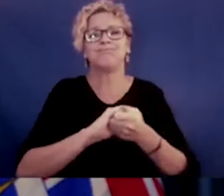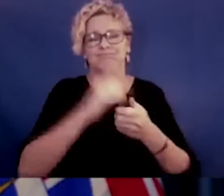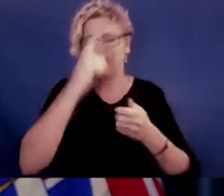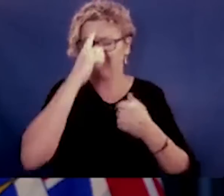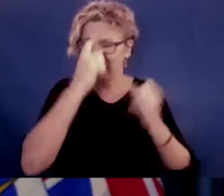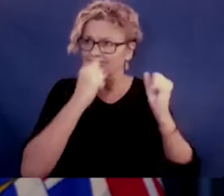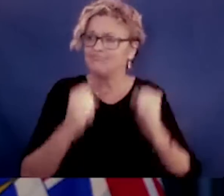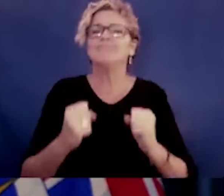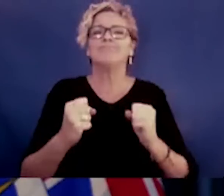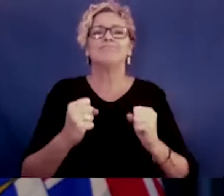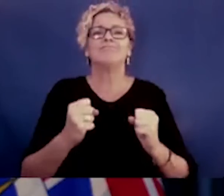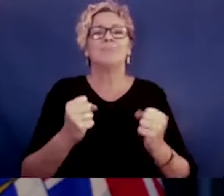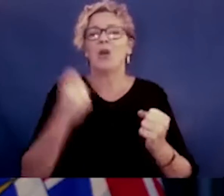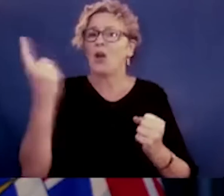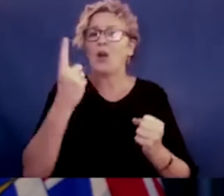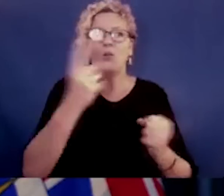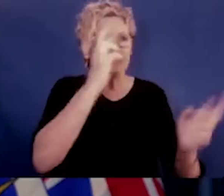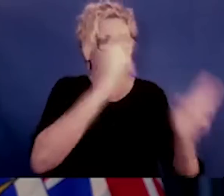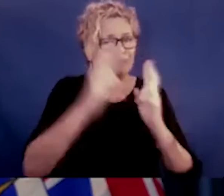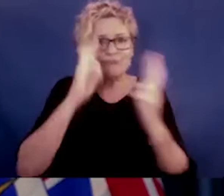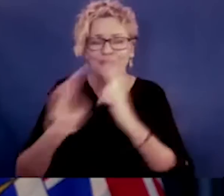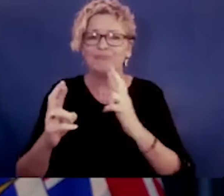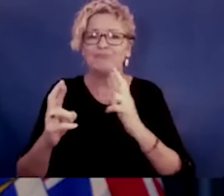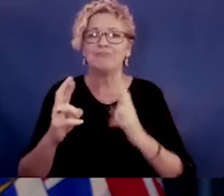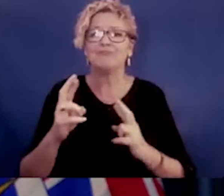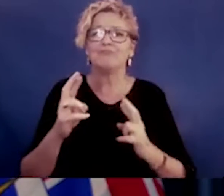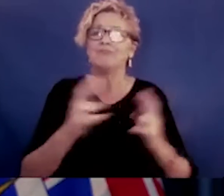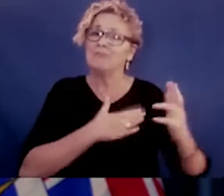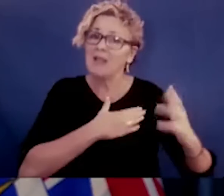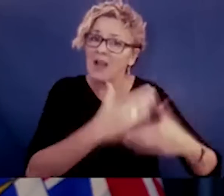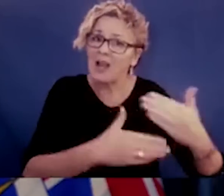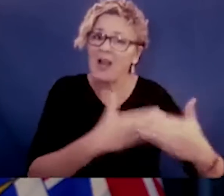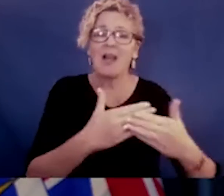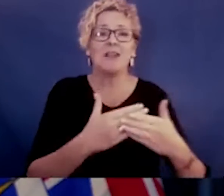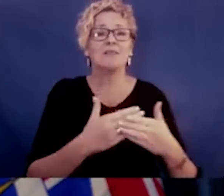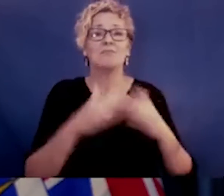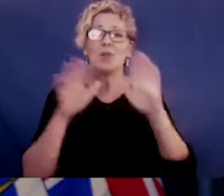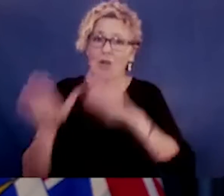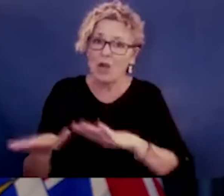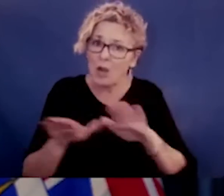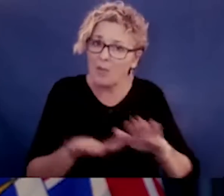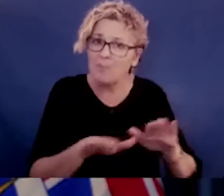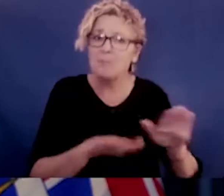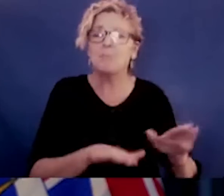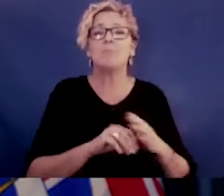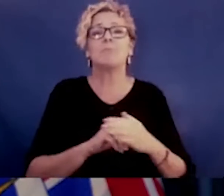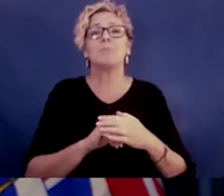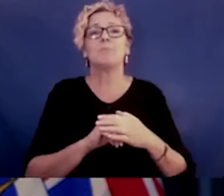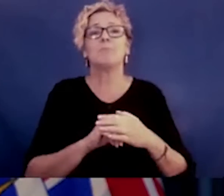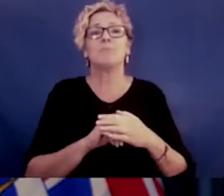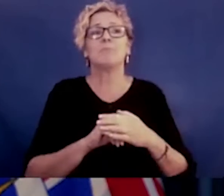Hi, Dr. Henry. A new poll out today suggests some varying views on the flu shot this year, causing some health